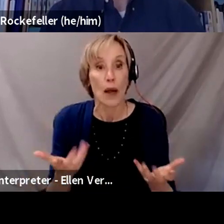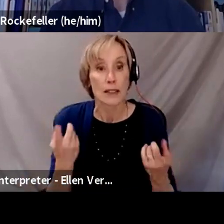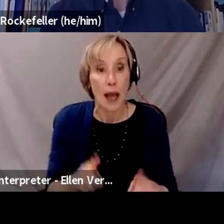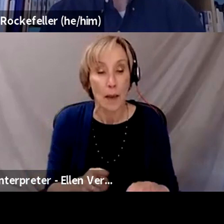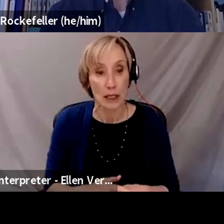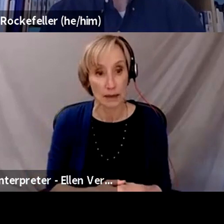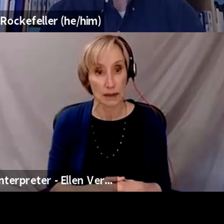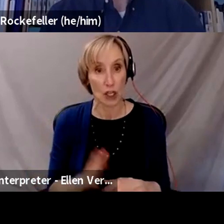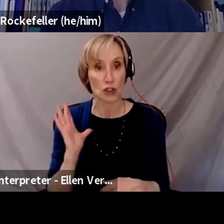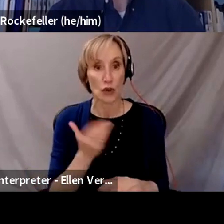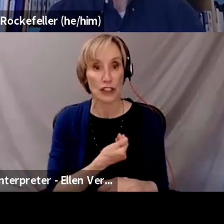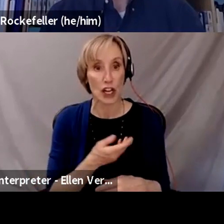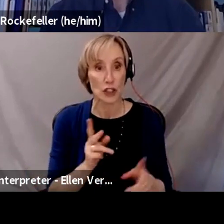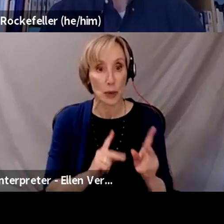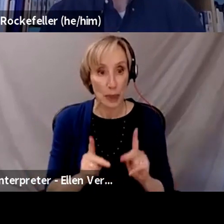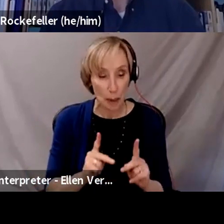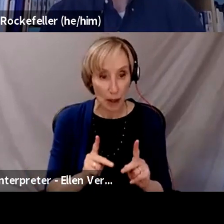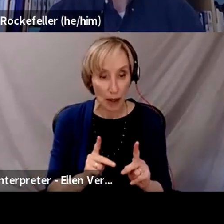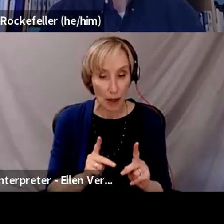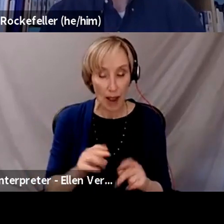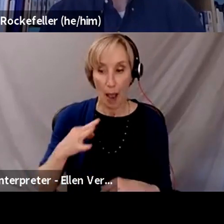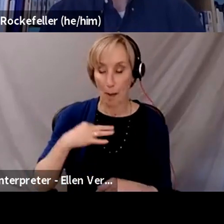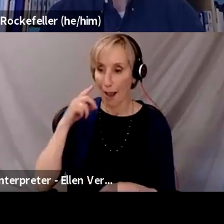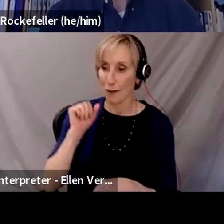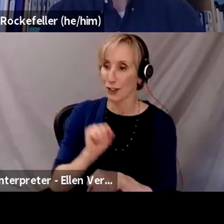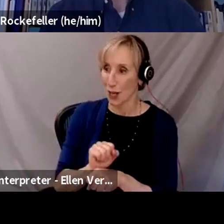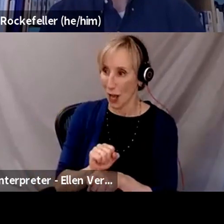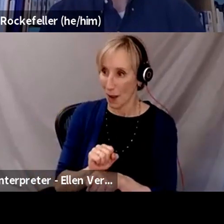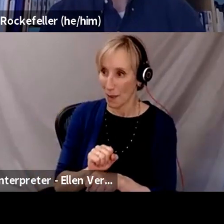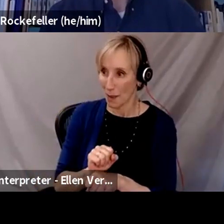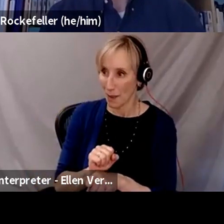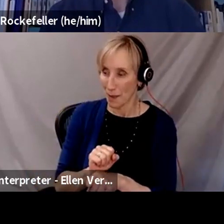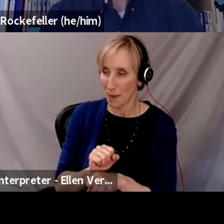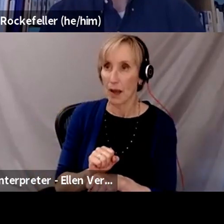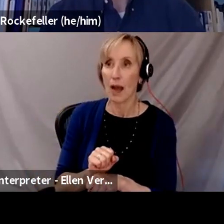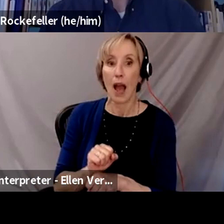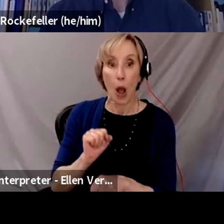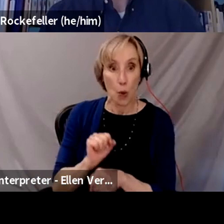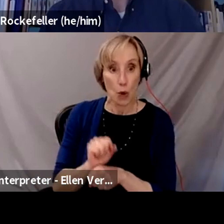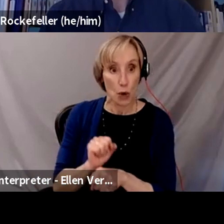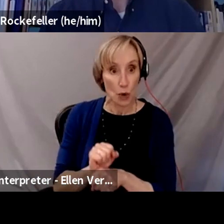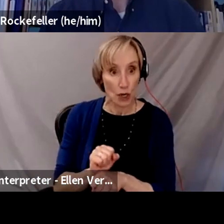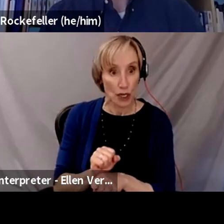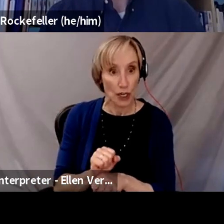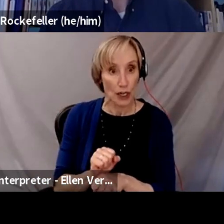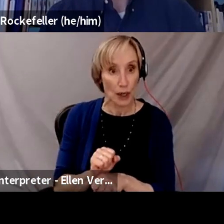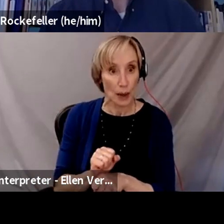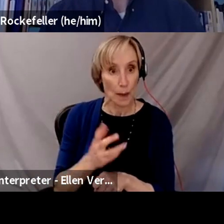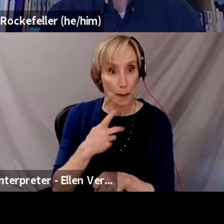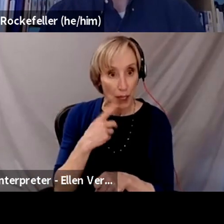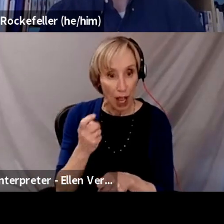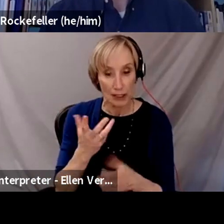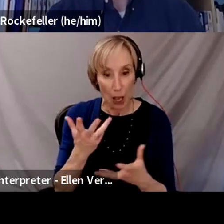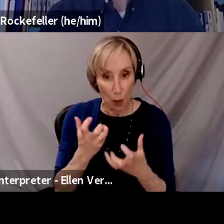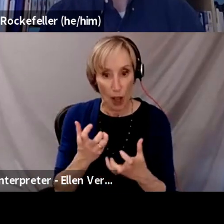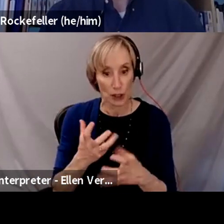like apply for jobs and work just to get these affirming procedures